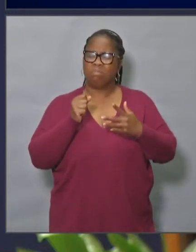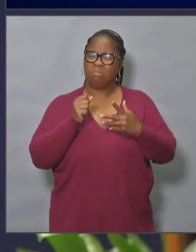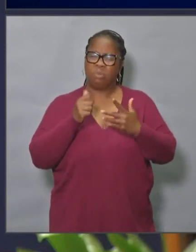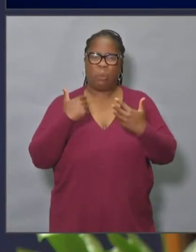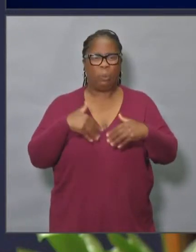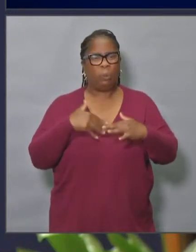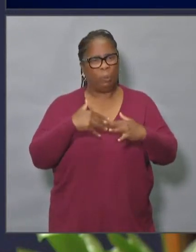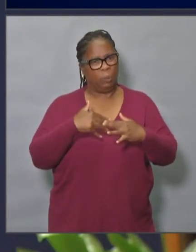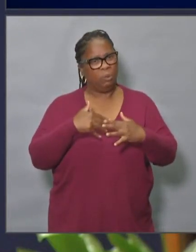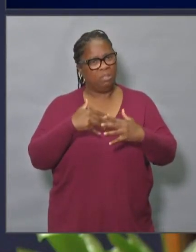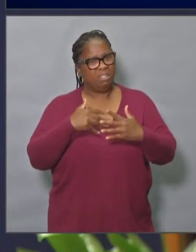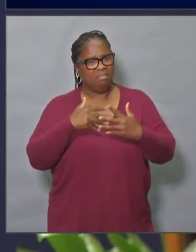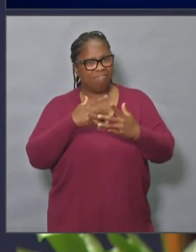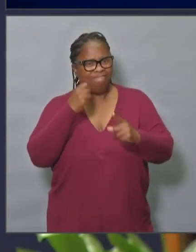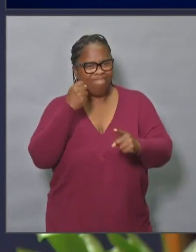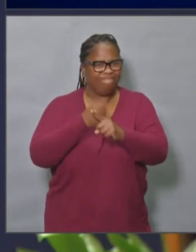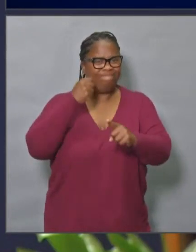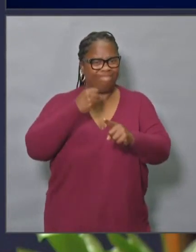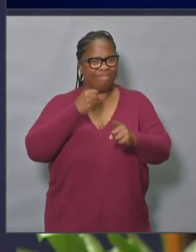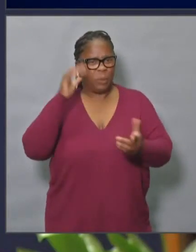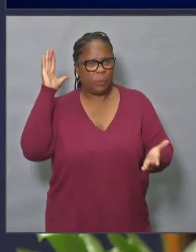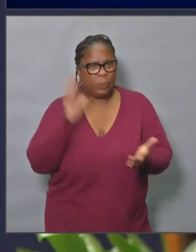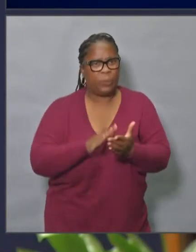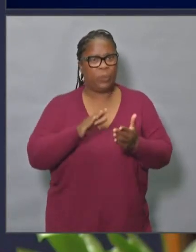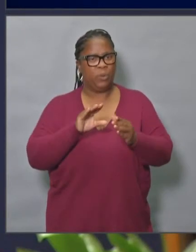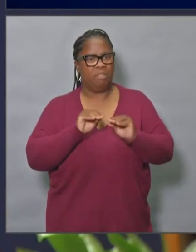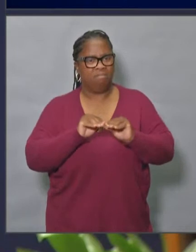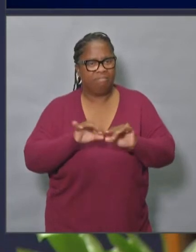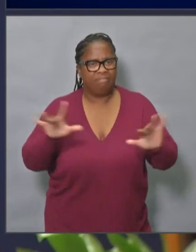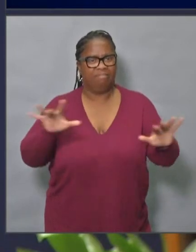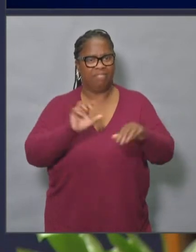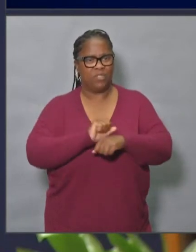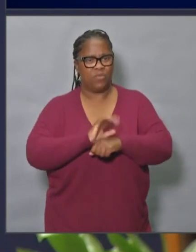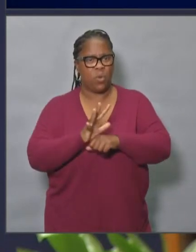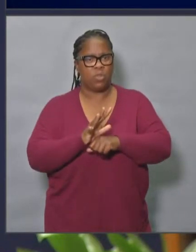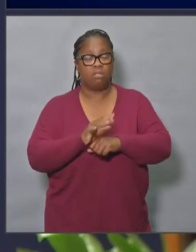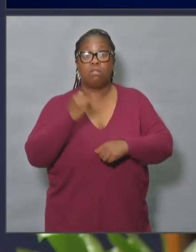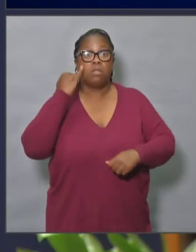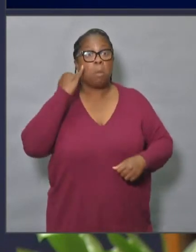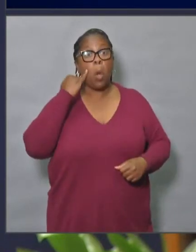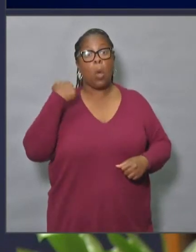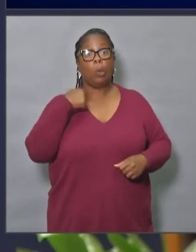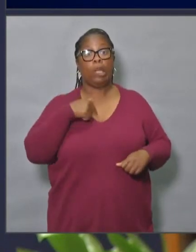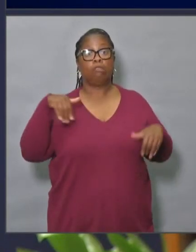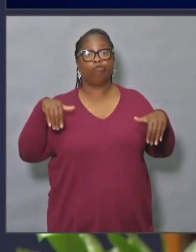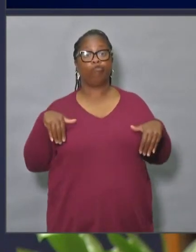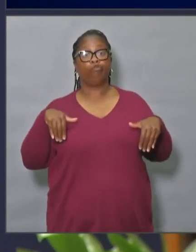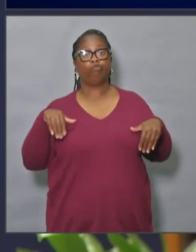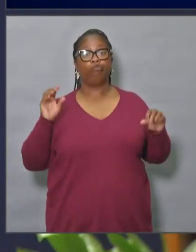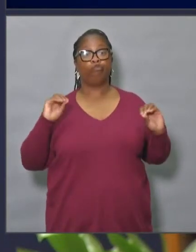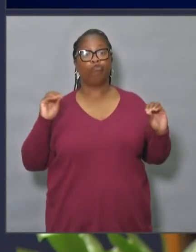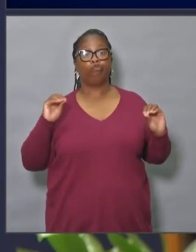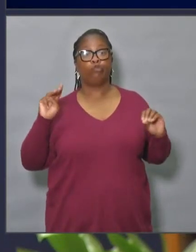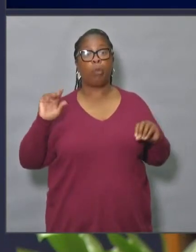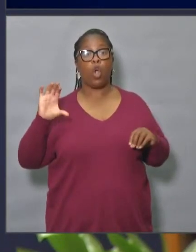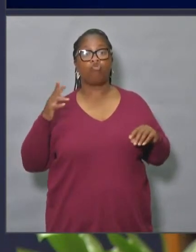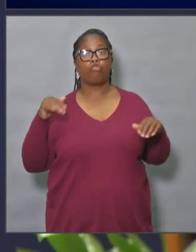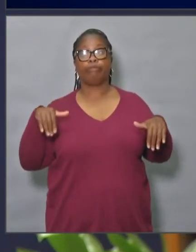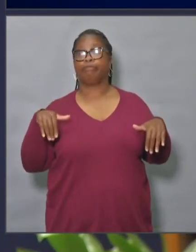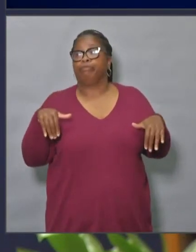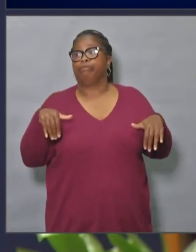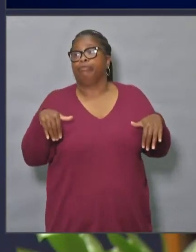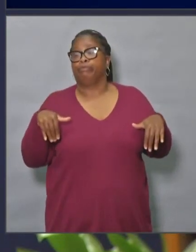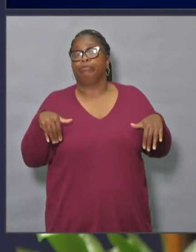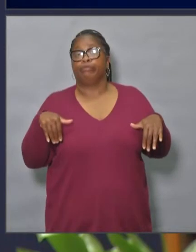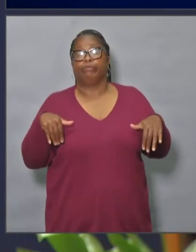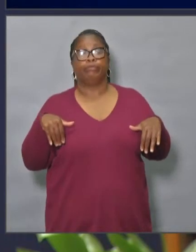rate of transmission of the virus. If we had not have taken this very drastic step at the time that we did in mid-March, we would have